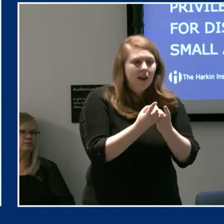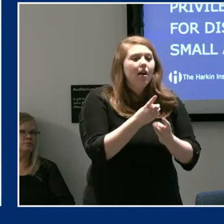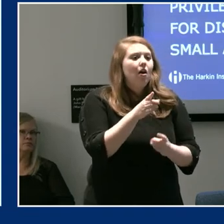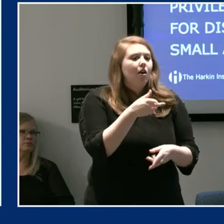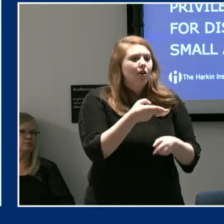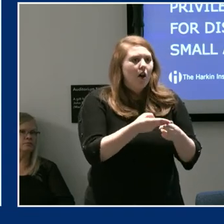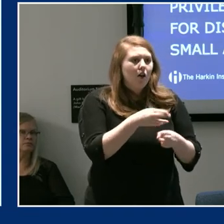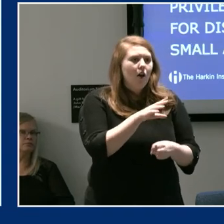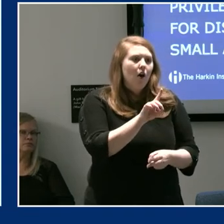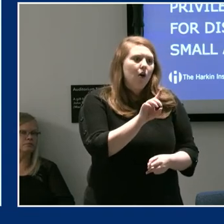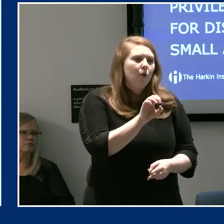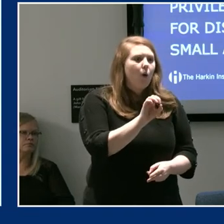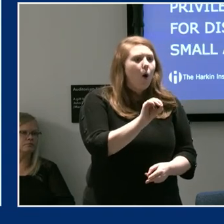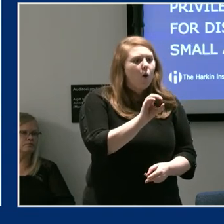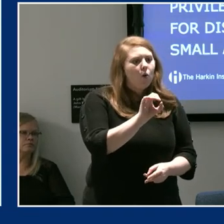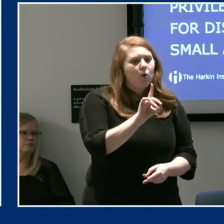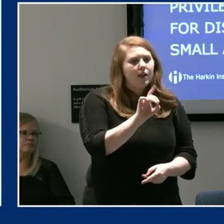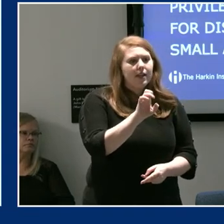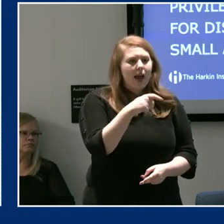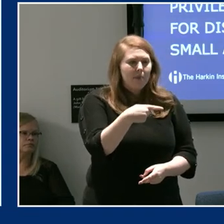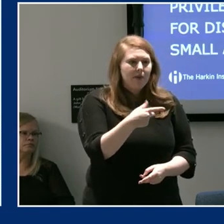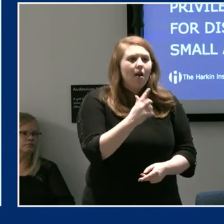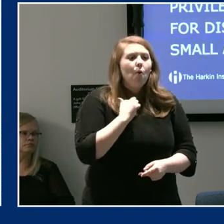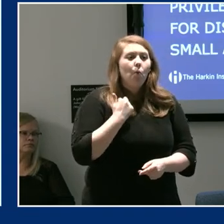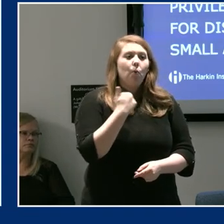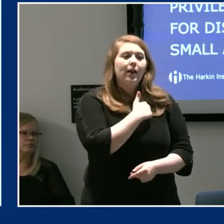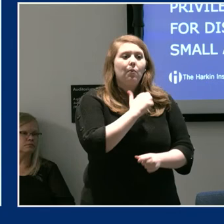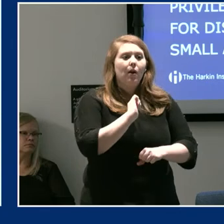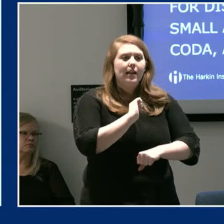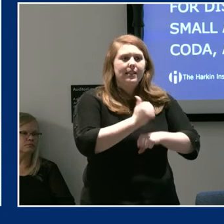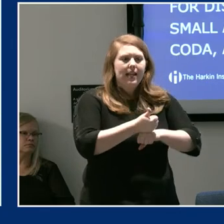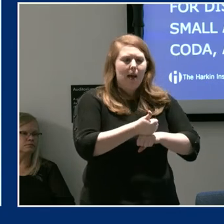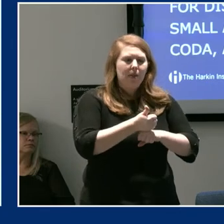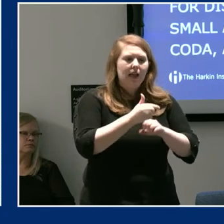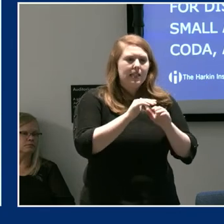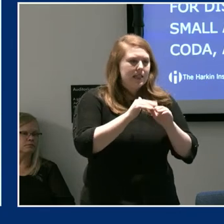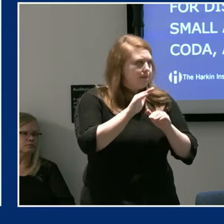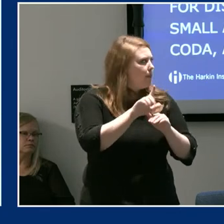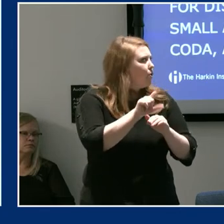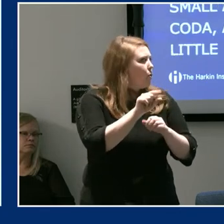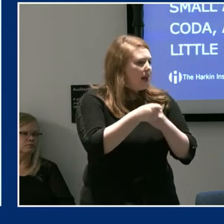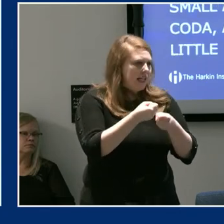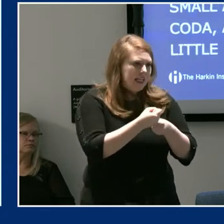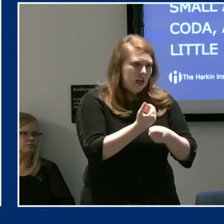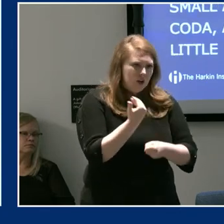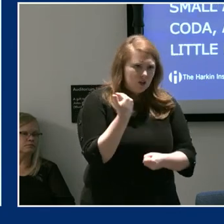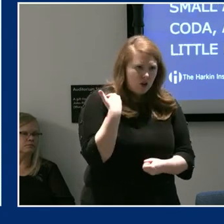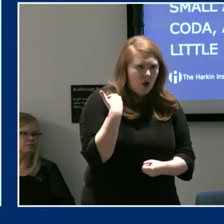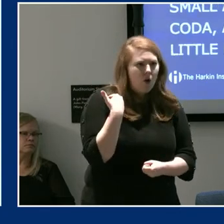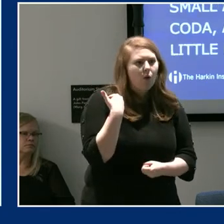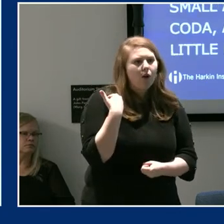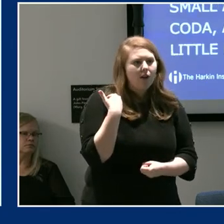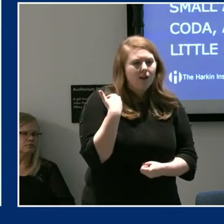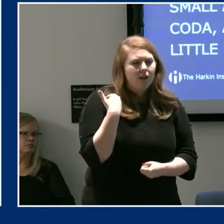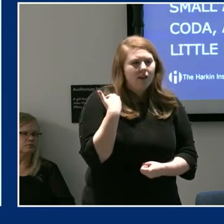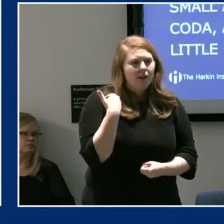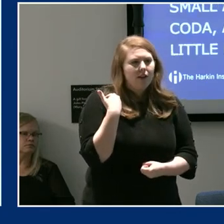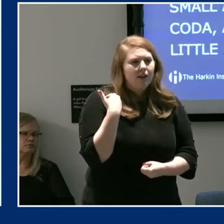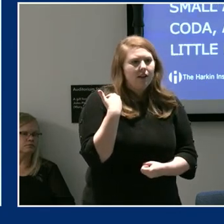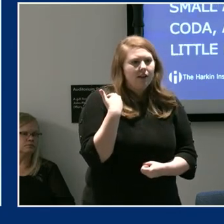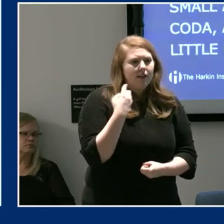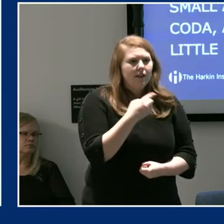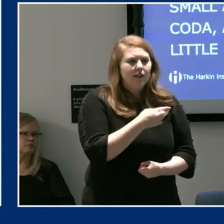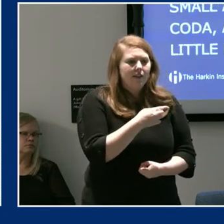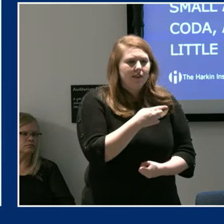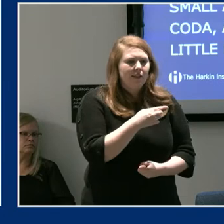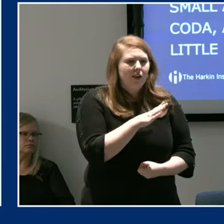it. And we were established a little more than 20 years ago to bring a particular focus, not only within